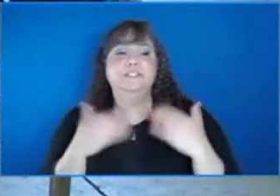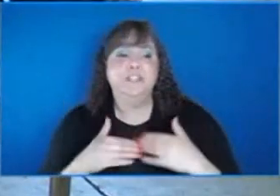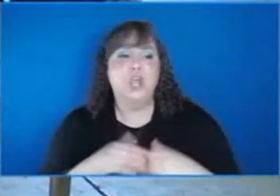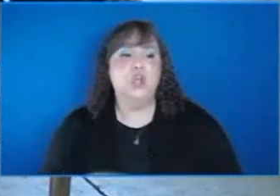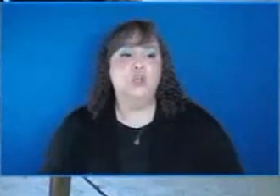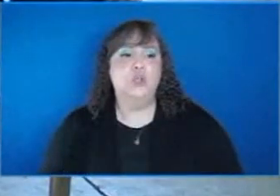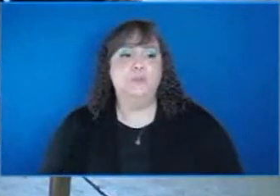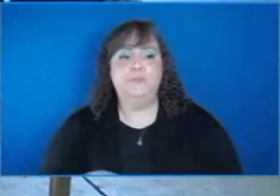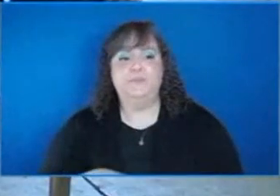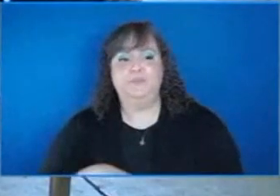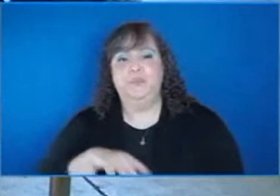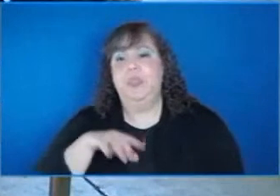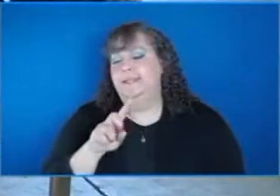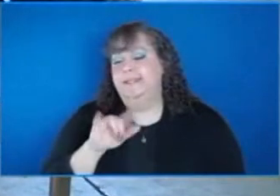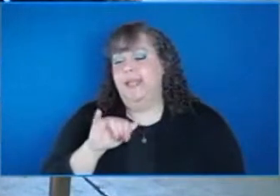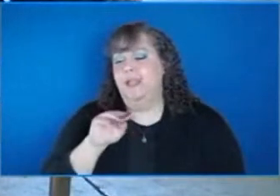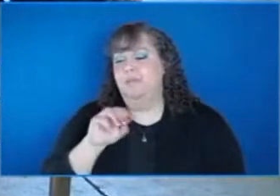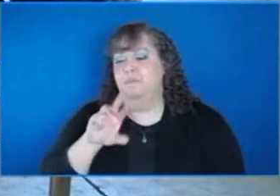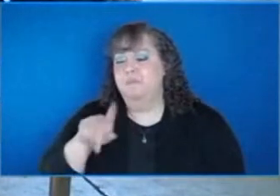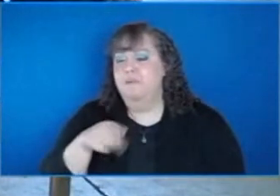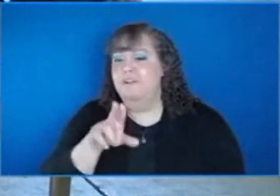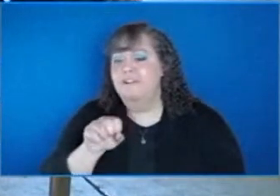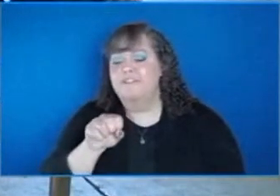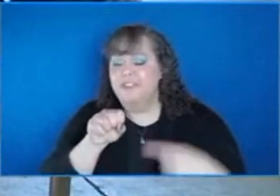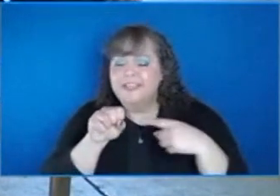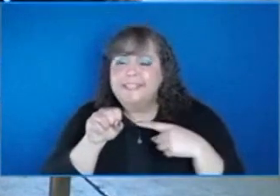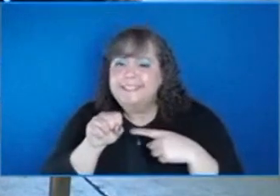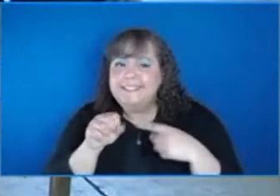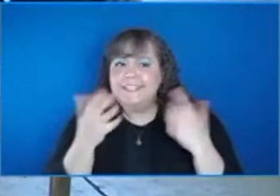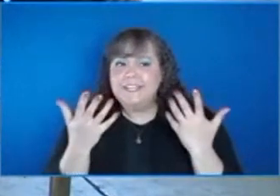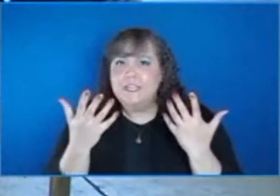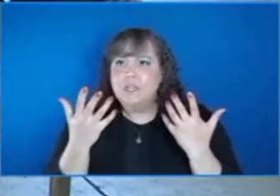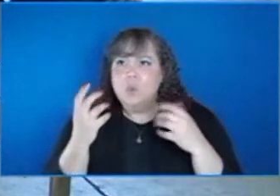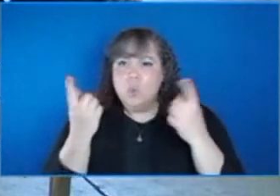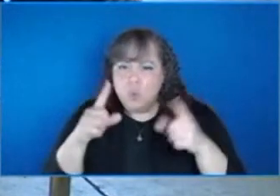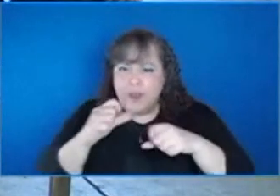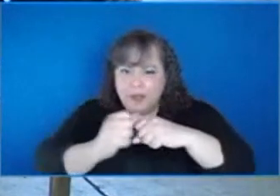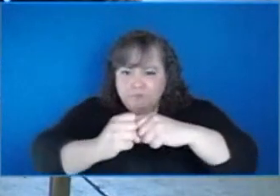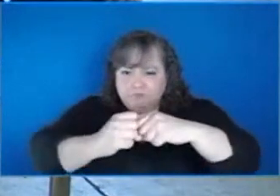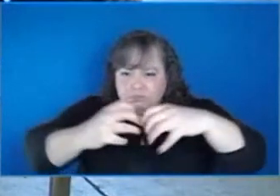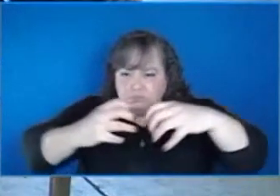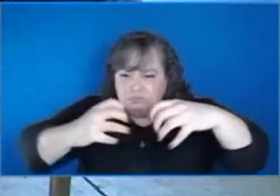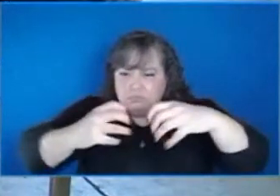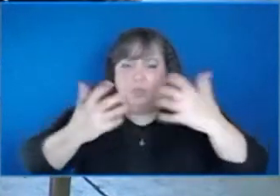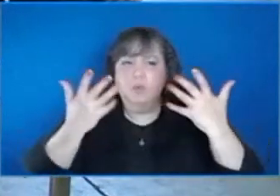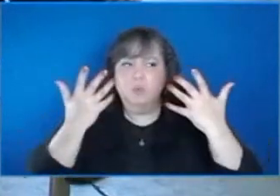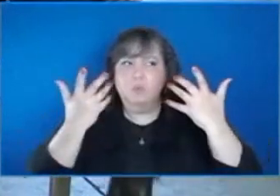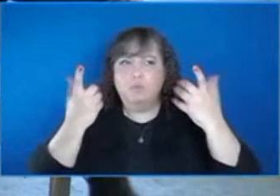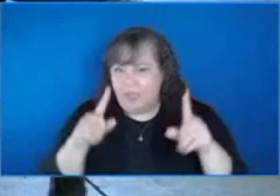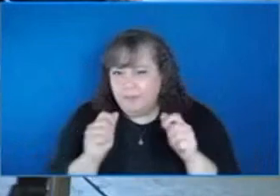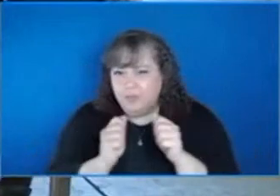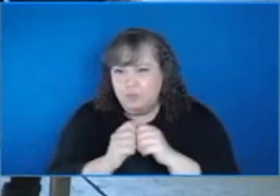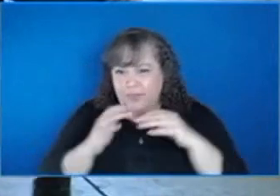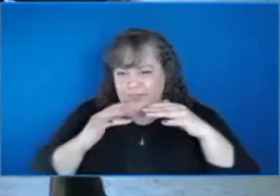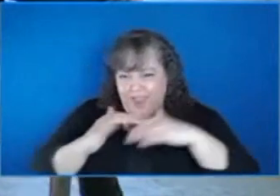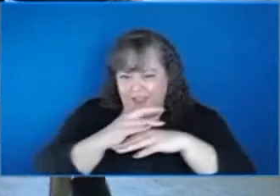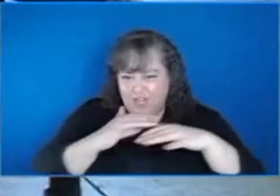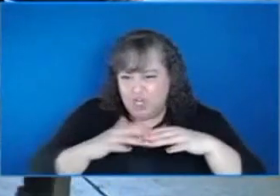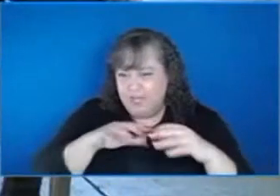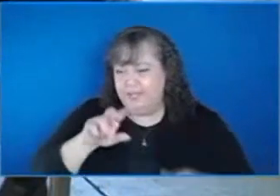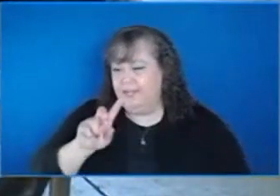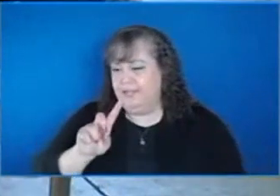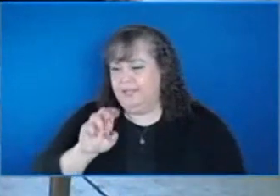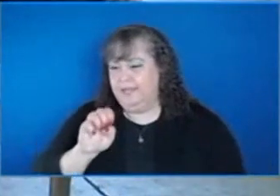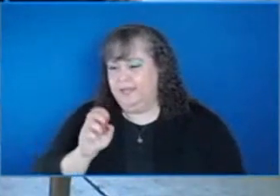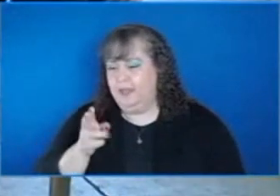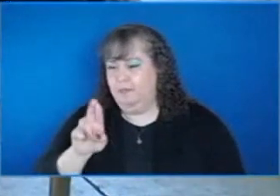second. What's going to happen to the debris from the asteroid? Well, the debris is actually, we think, going to be an important